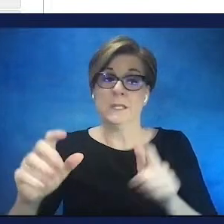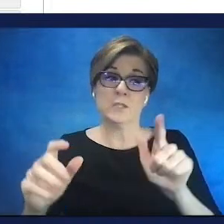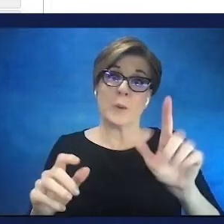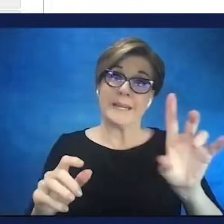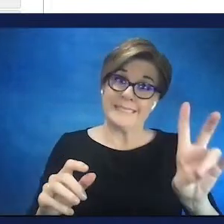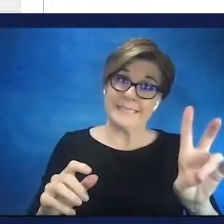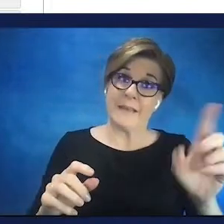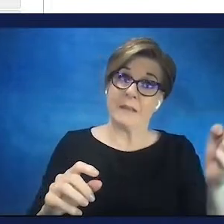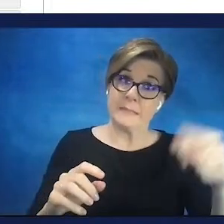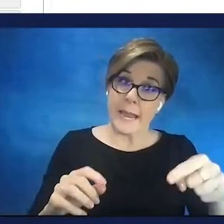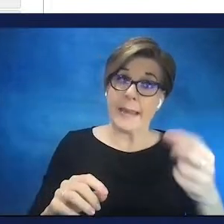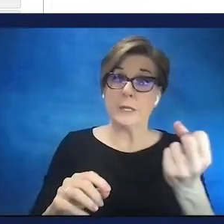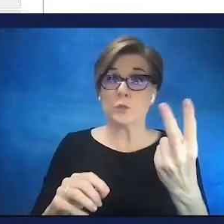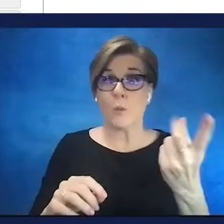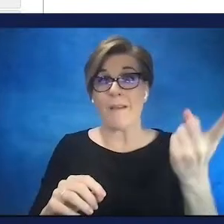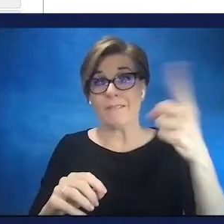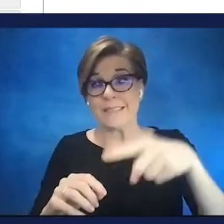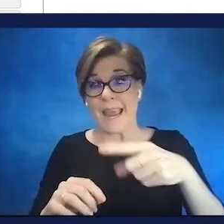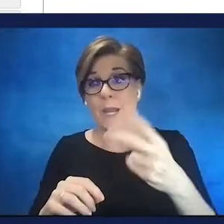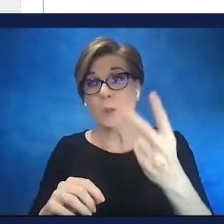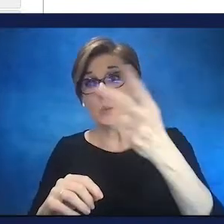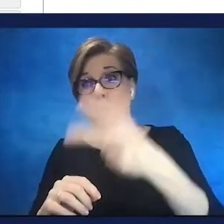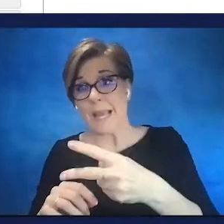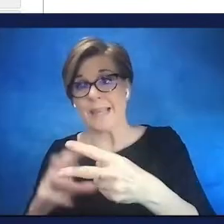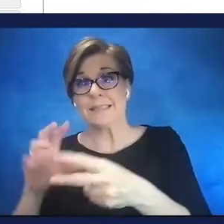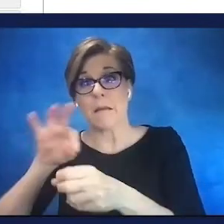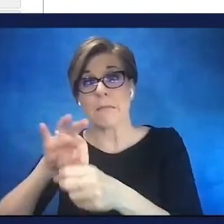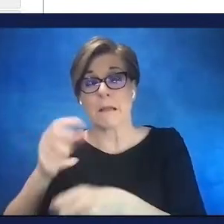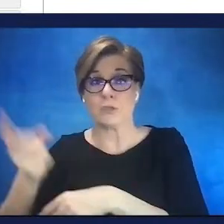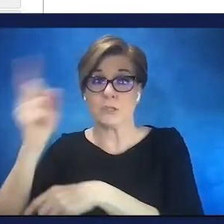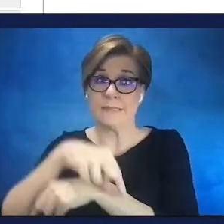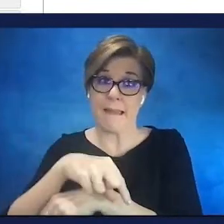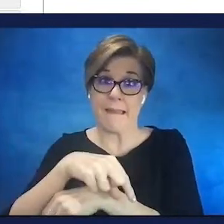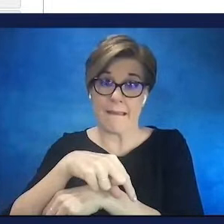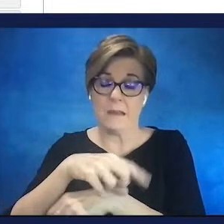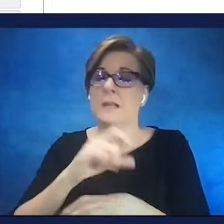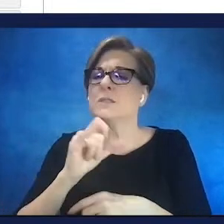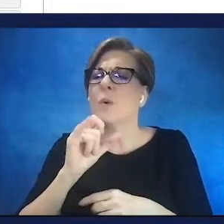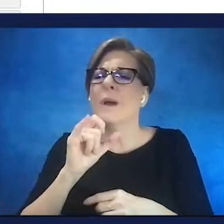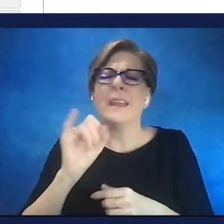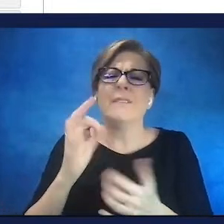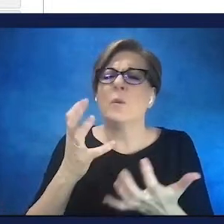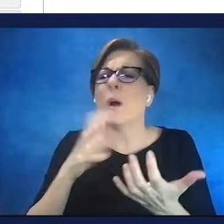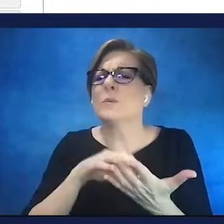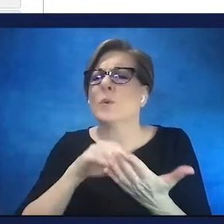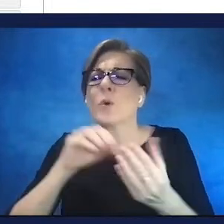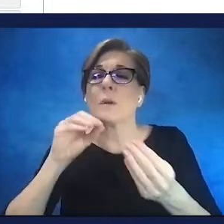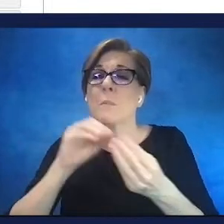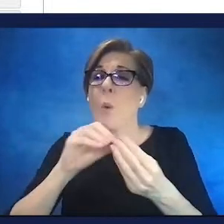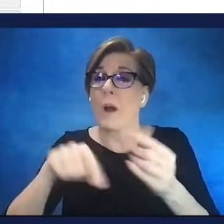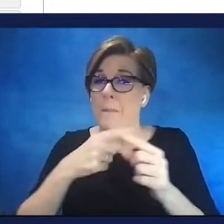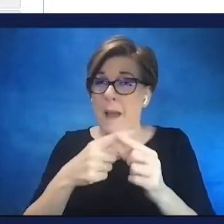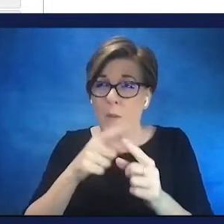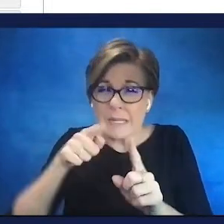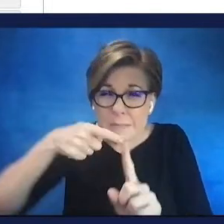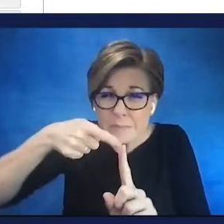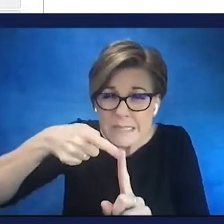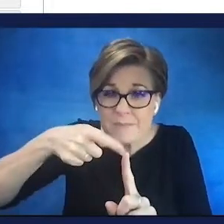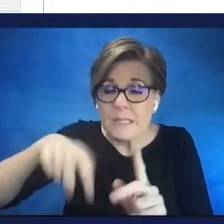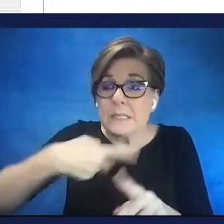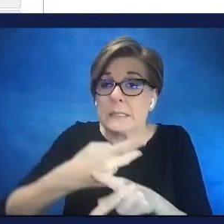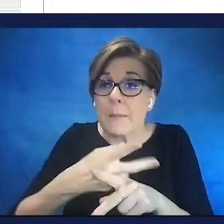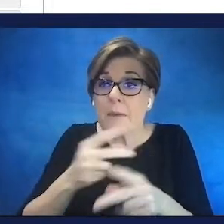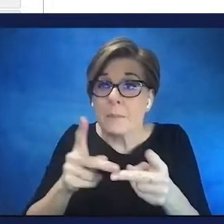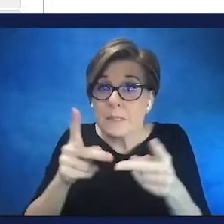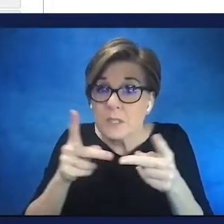12-day, 2-day, and election day only sites. To learn more about a position, just click on the position to read a